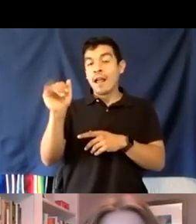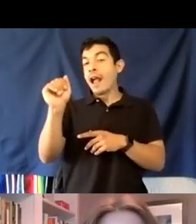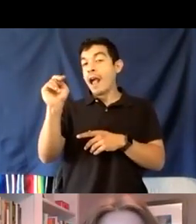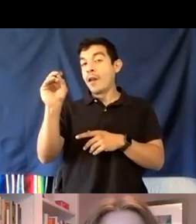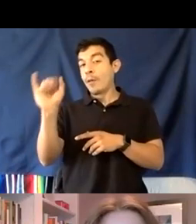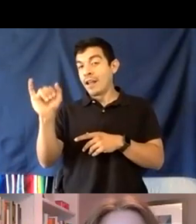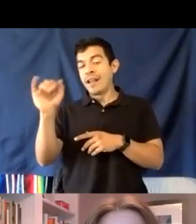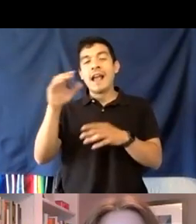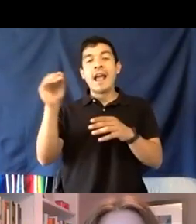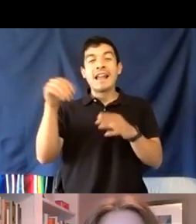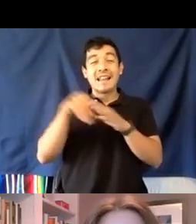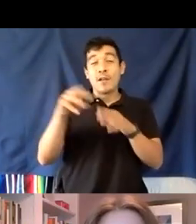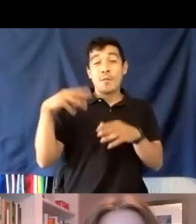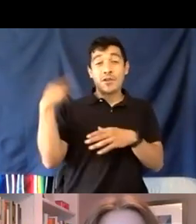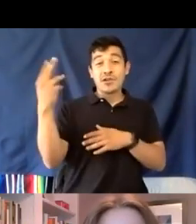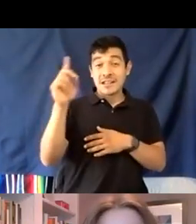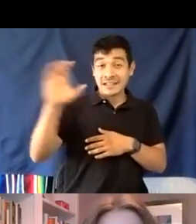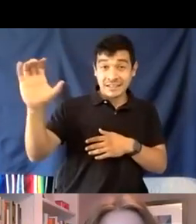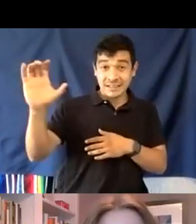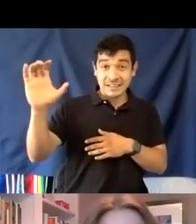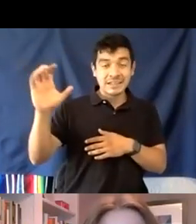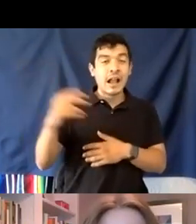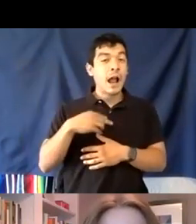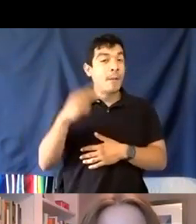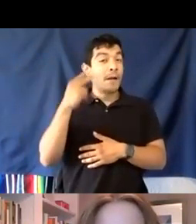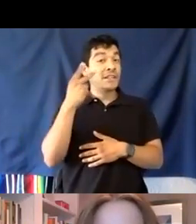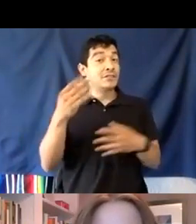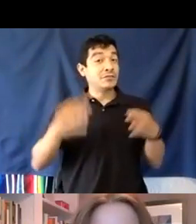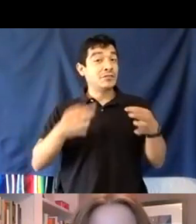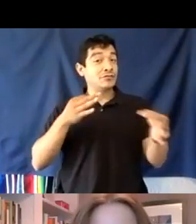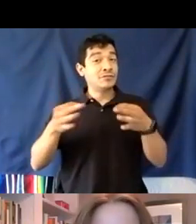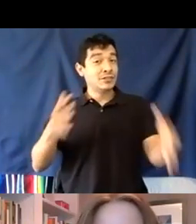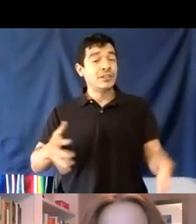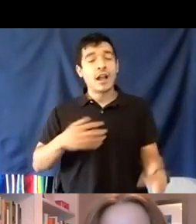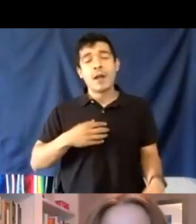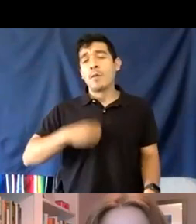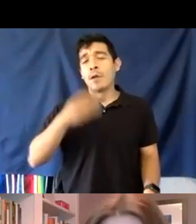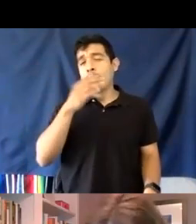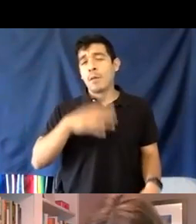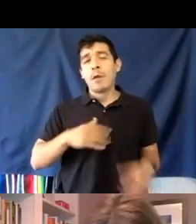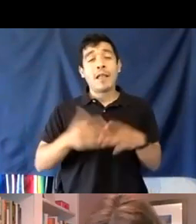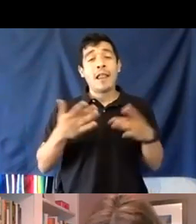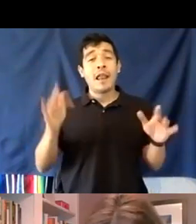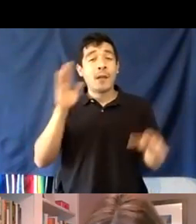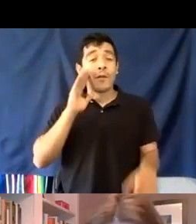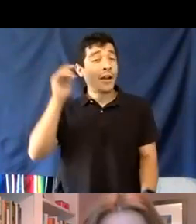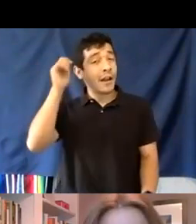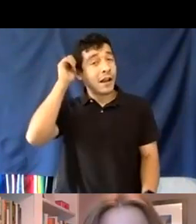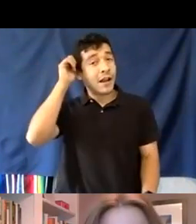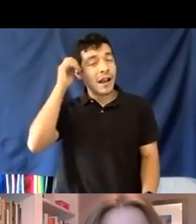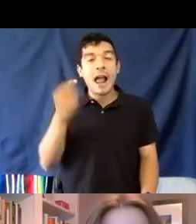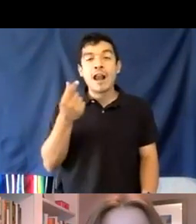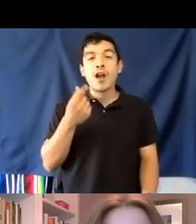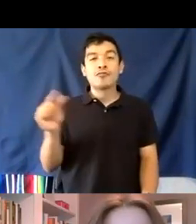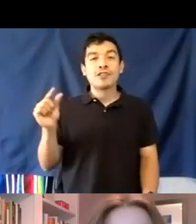Anacostians here in DC. And visual description, I'm a white woman with light brown hair and a green tunic.